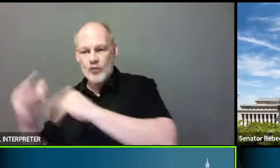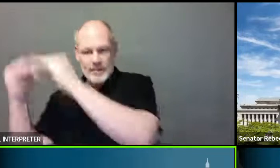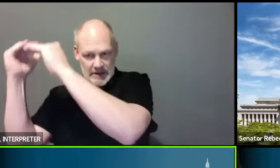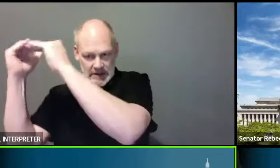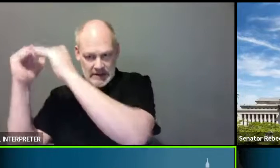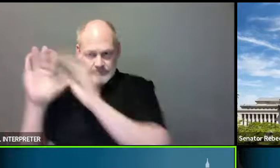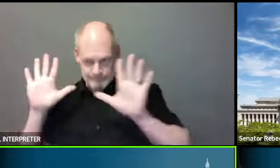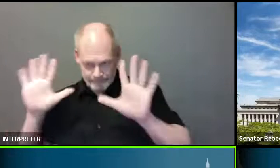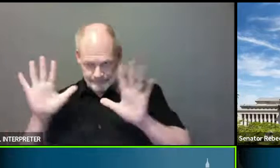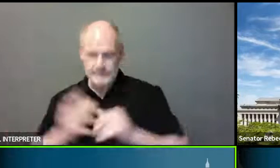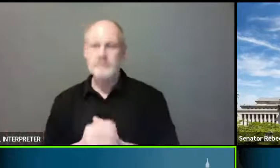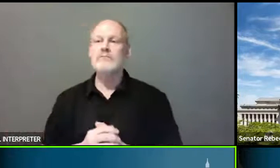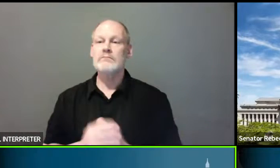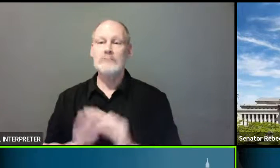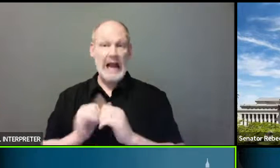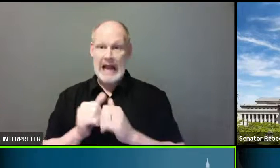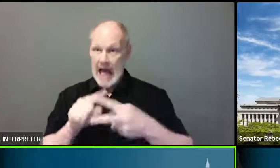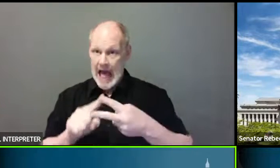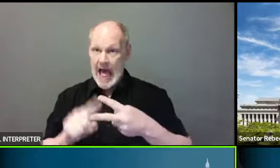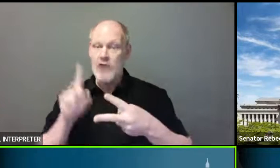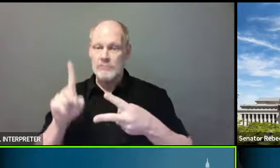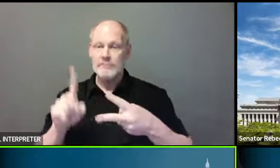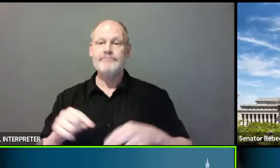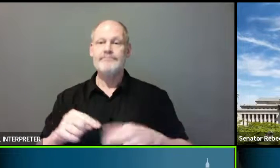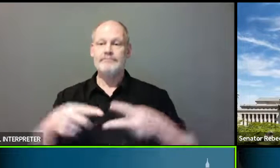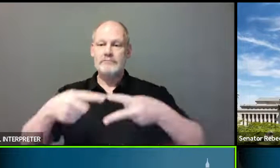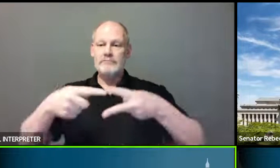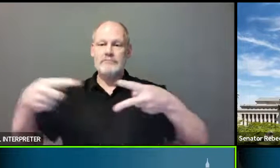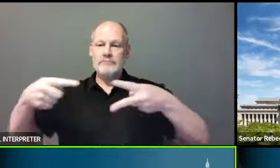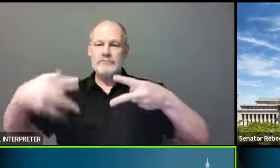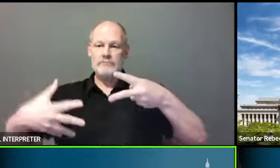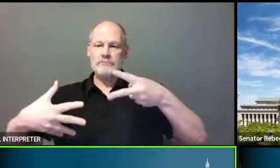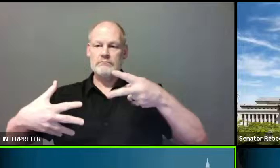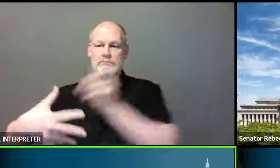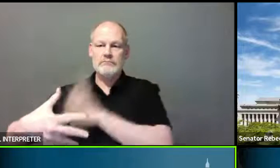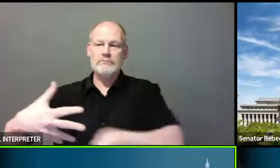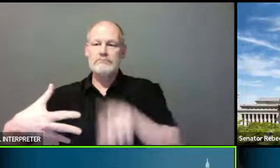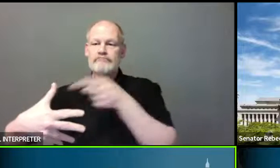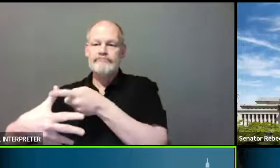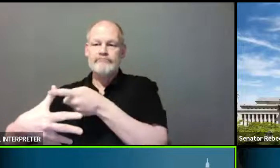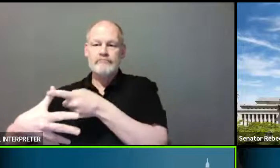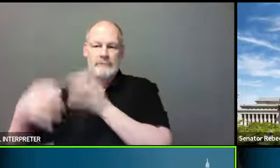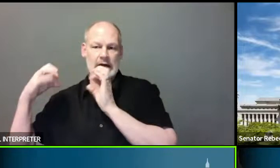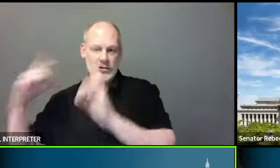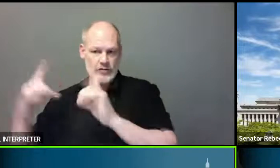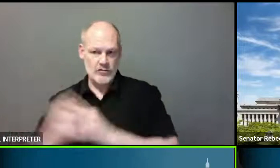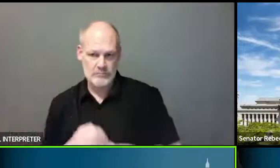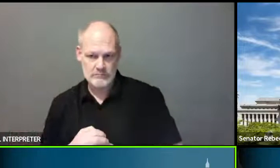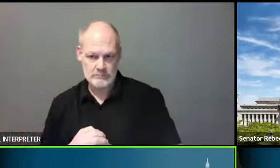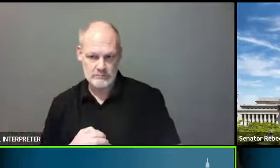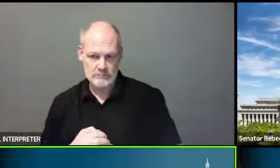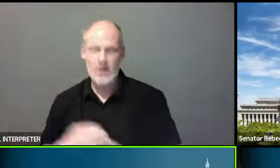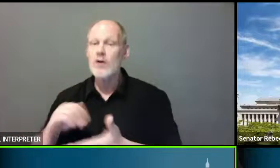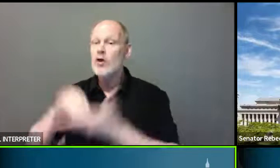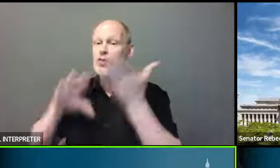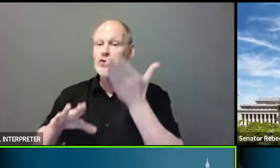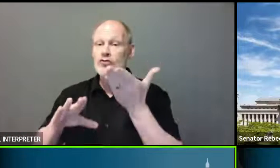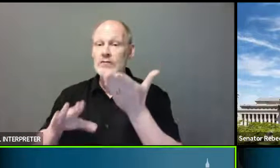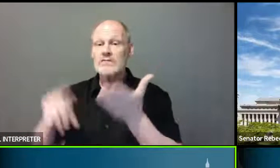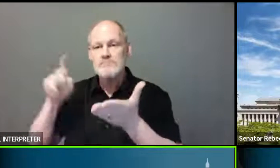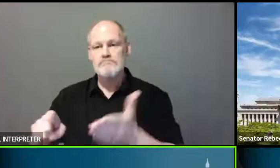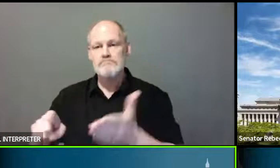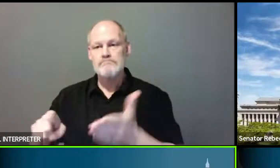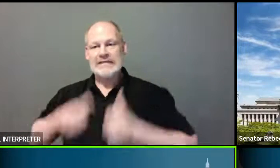to ensure that our students are in a good place to be educated, what that means